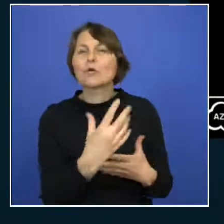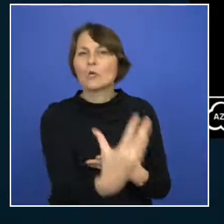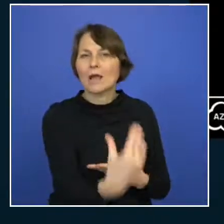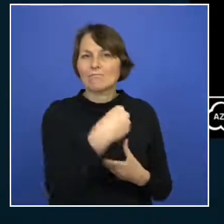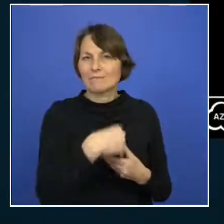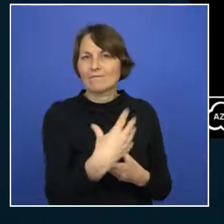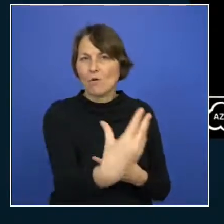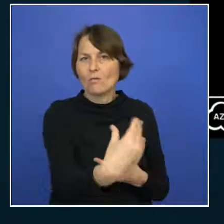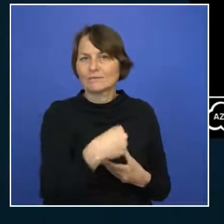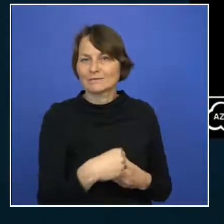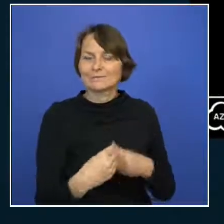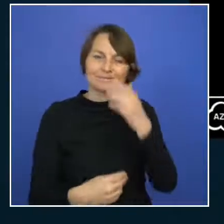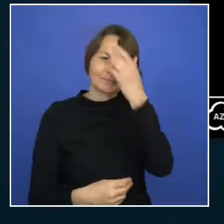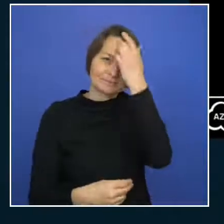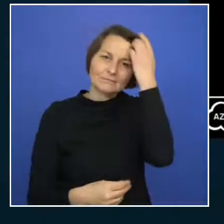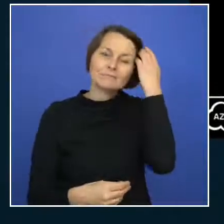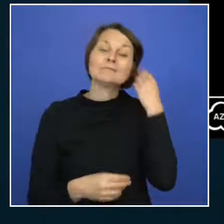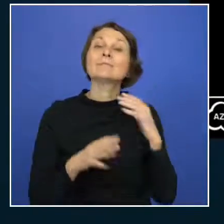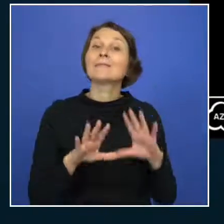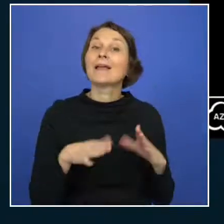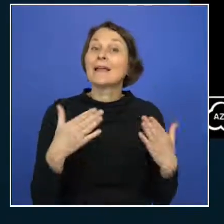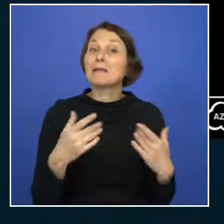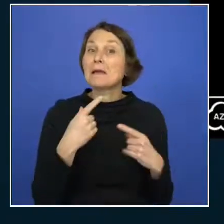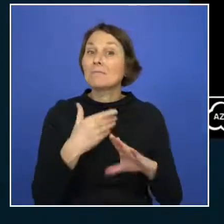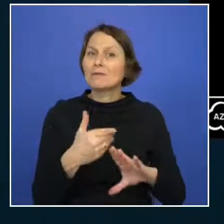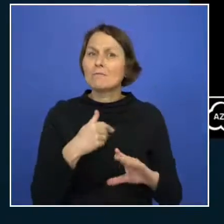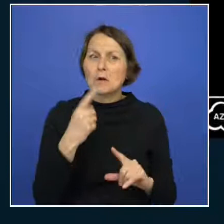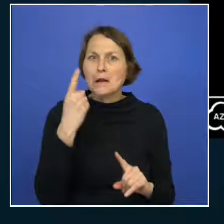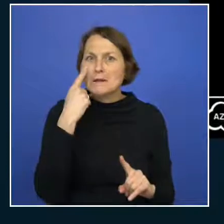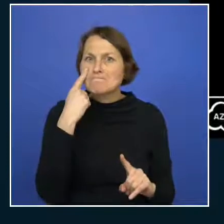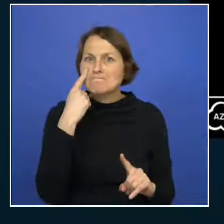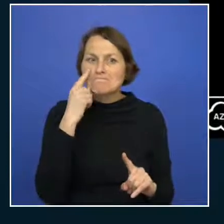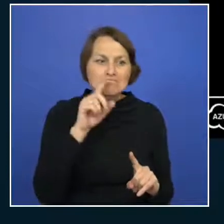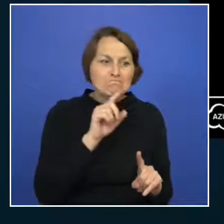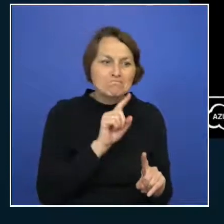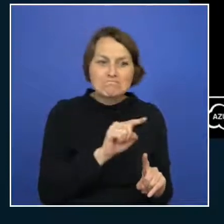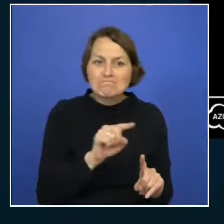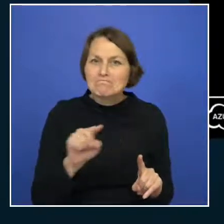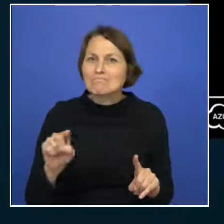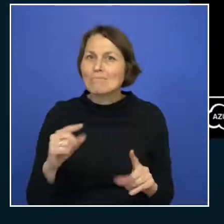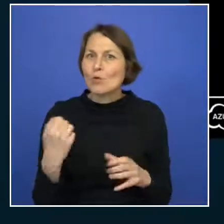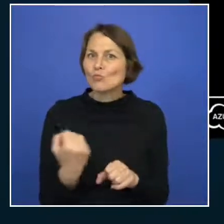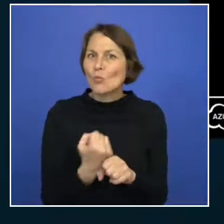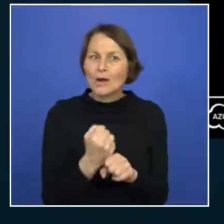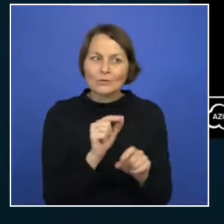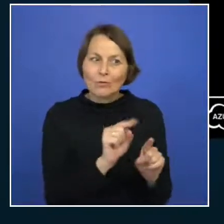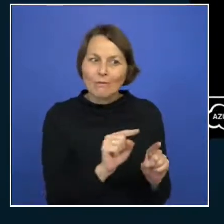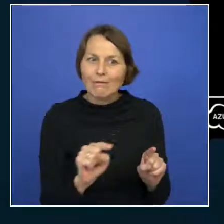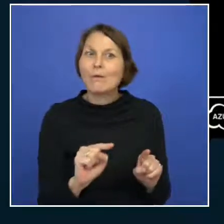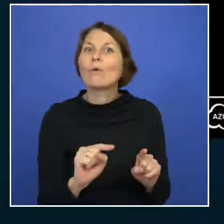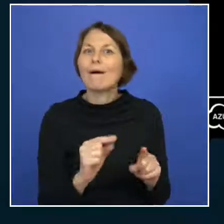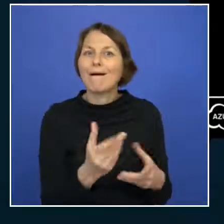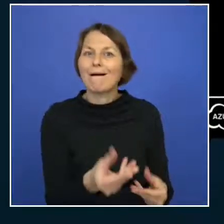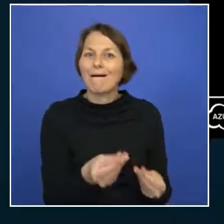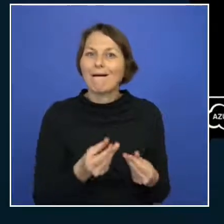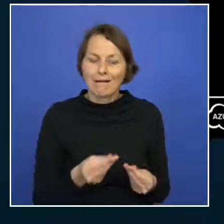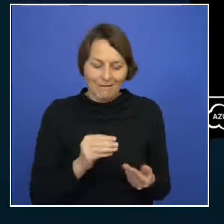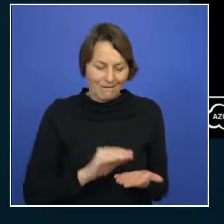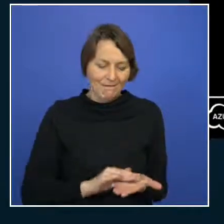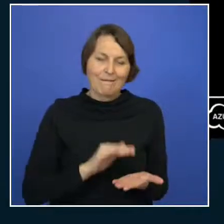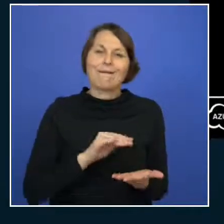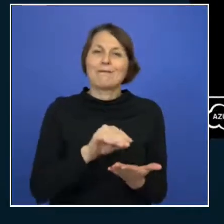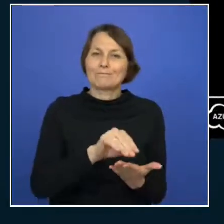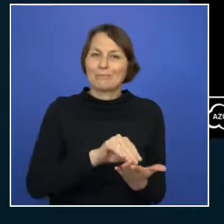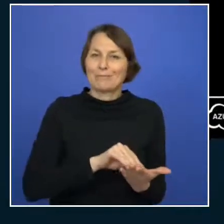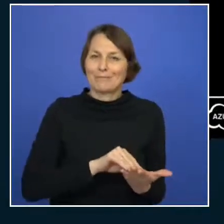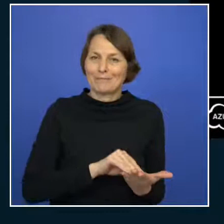course, research the practical facts because it is important. And next lesson that I learned is